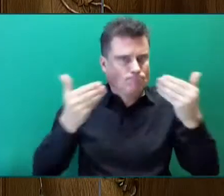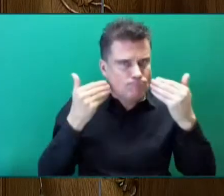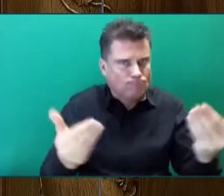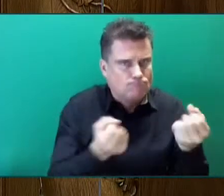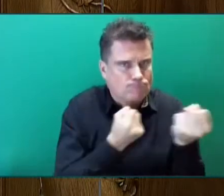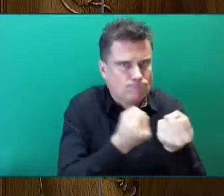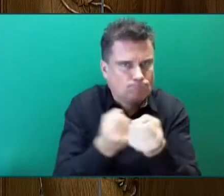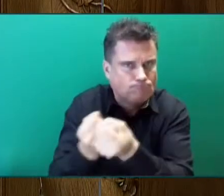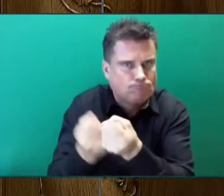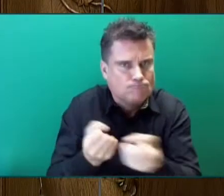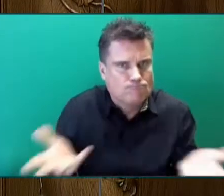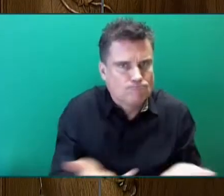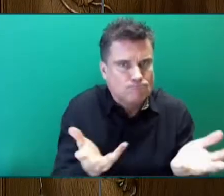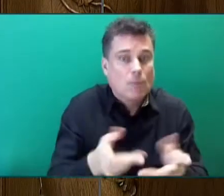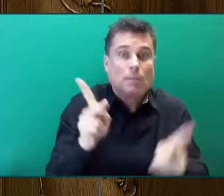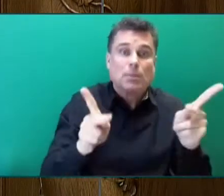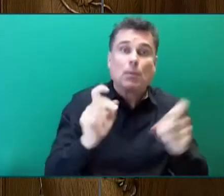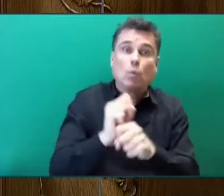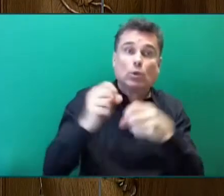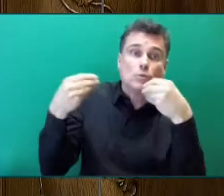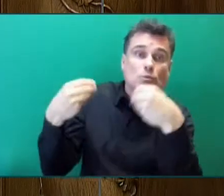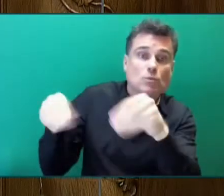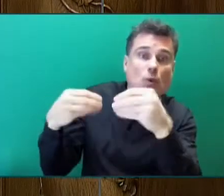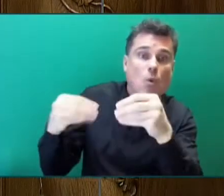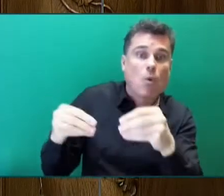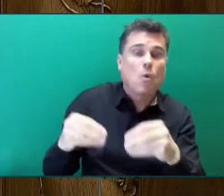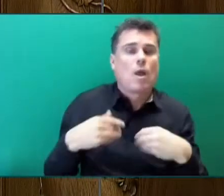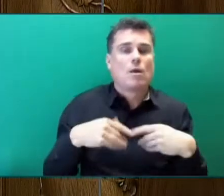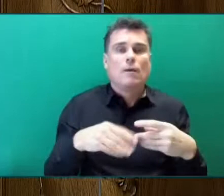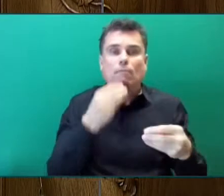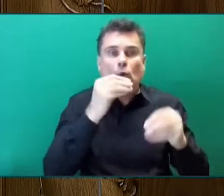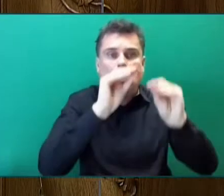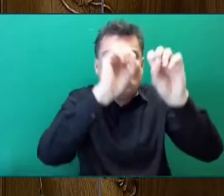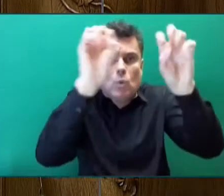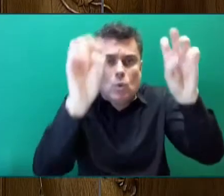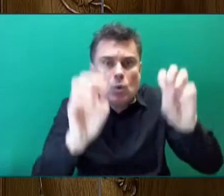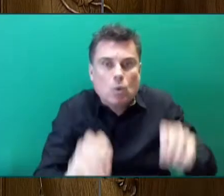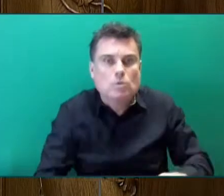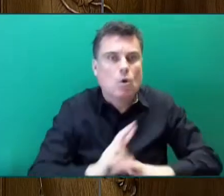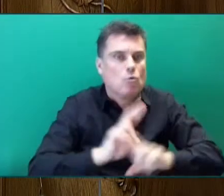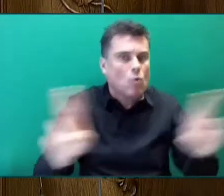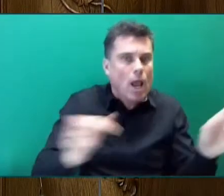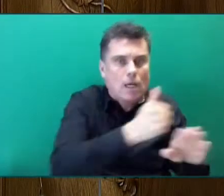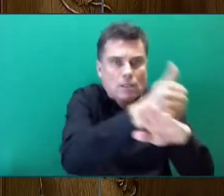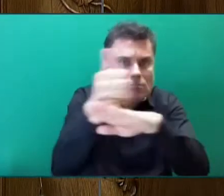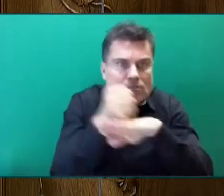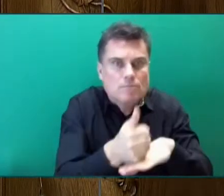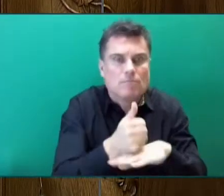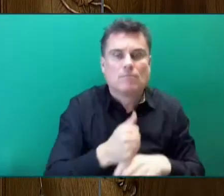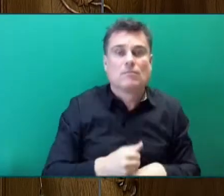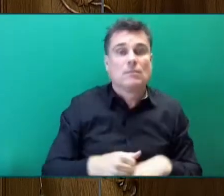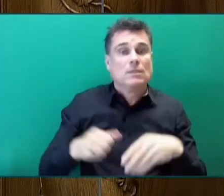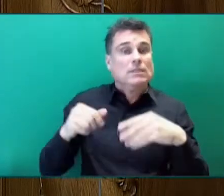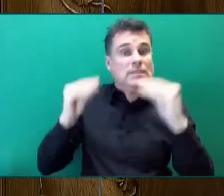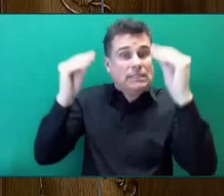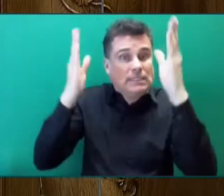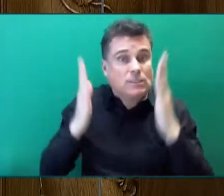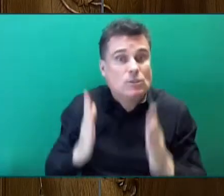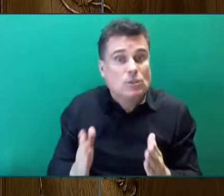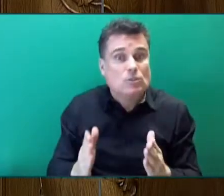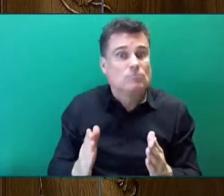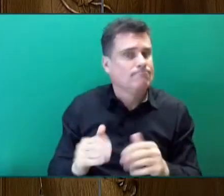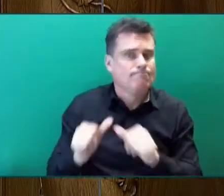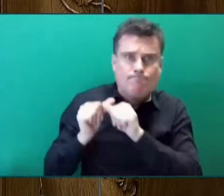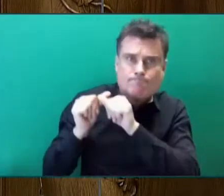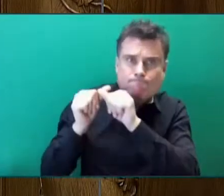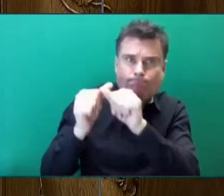staff are keeping our classrooms and childcare centers open so that children can continue to learn, grow, and make connections